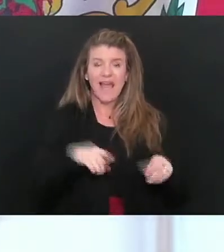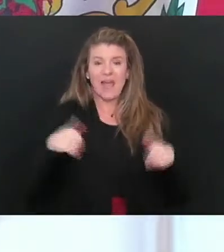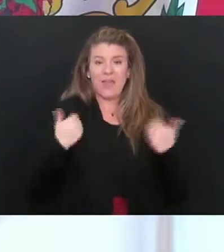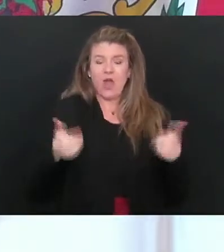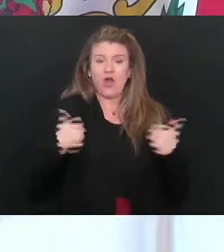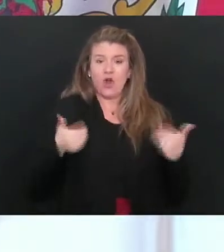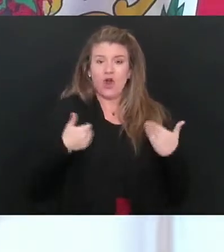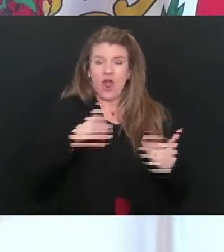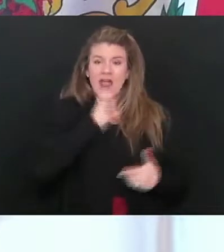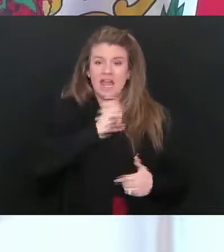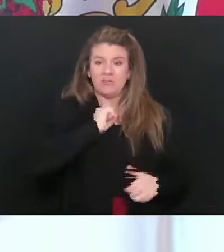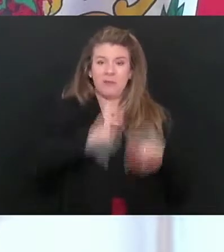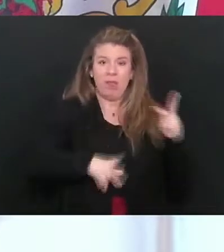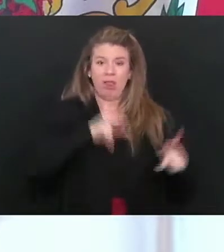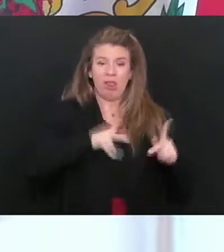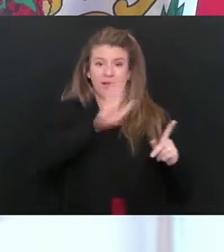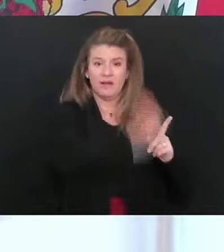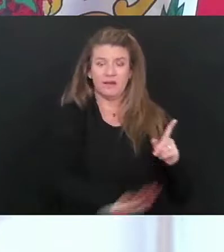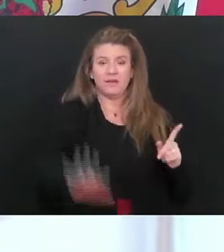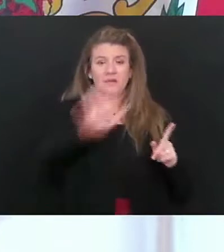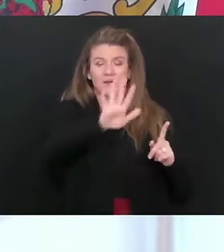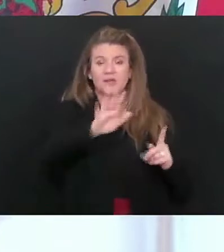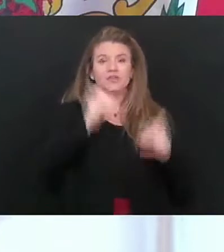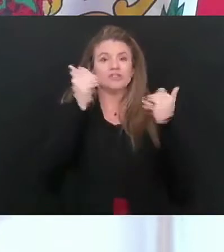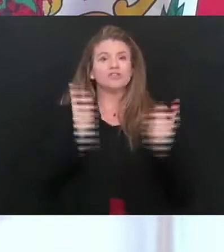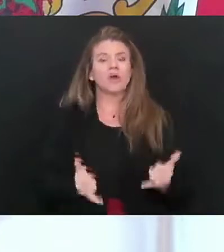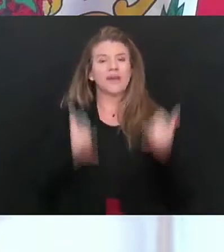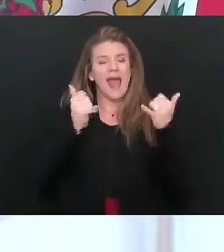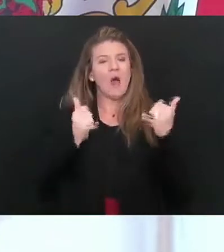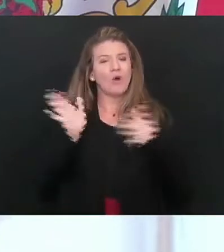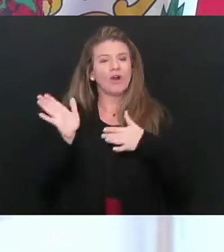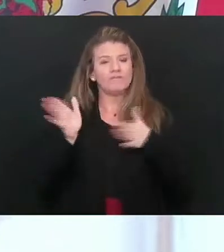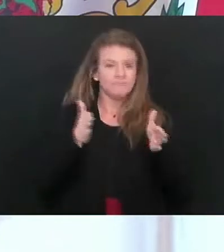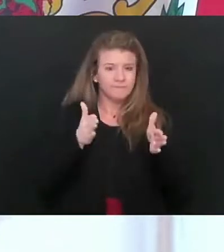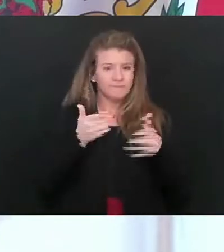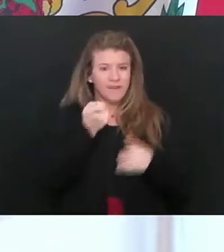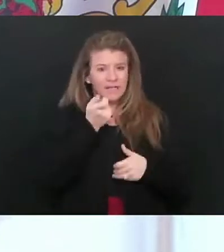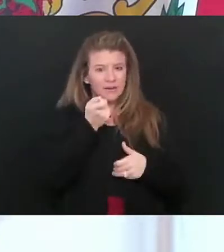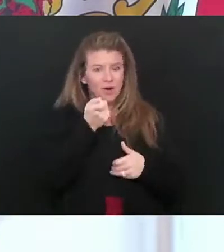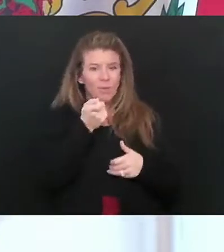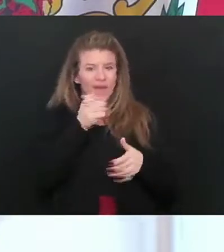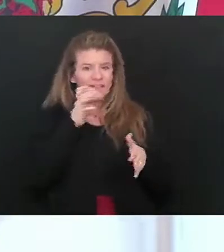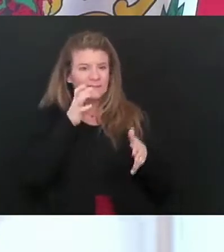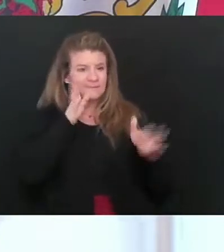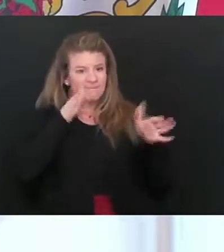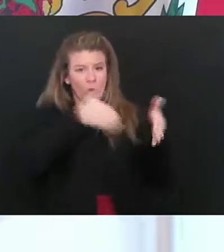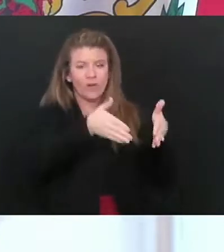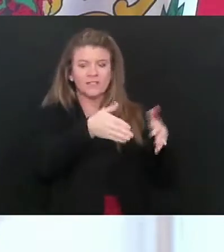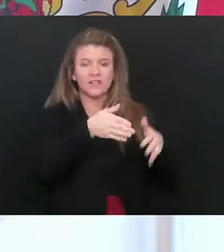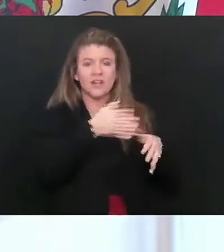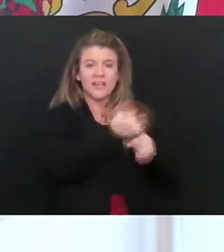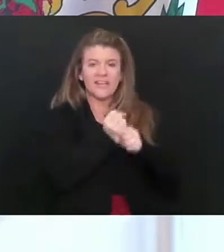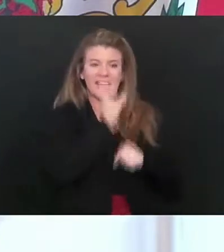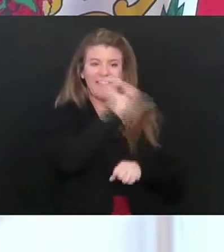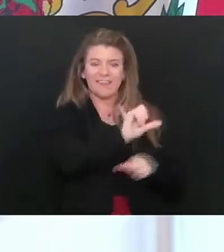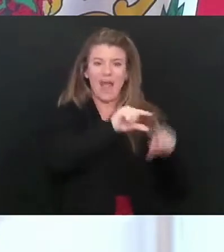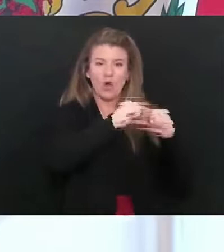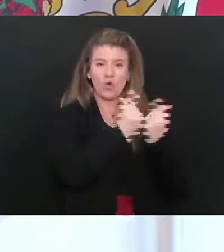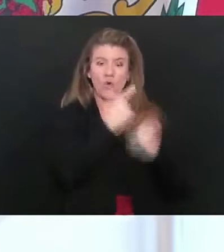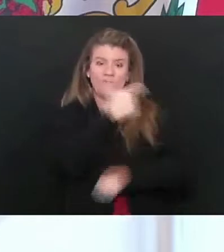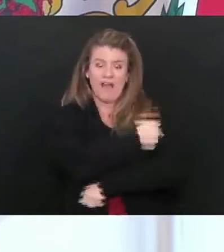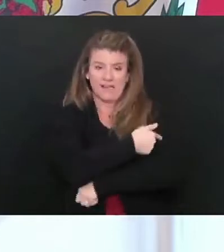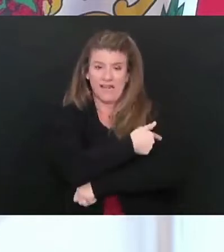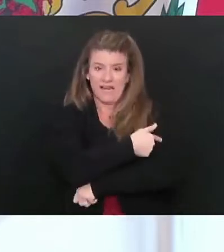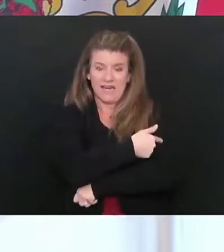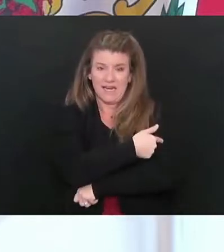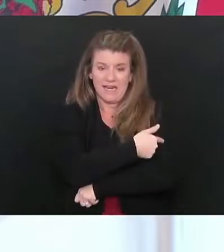with our younger people. And so we're going to make a real effort and everything to get, our younger people